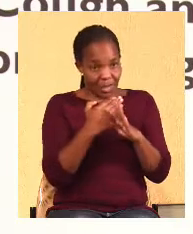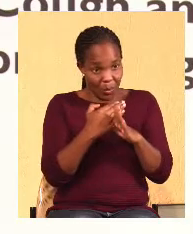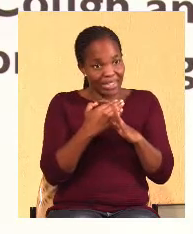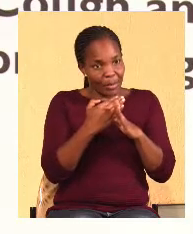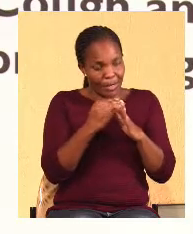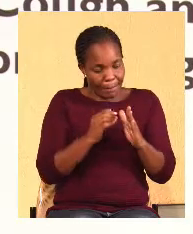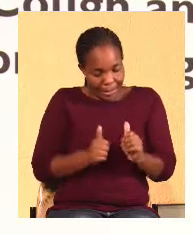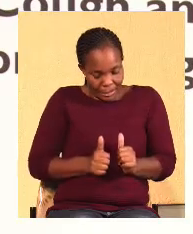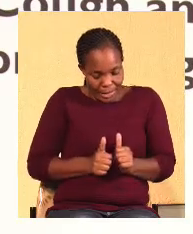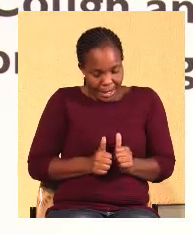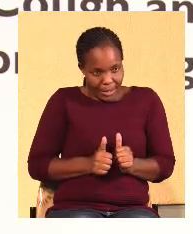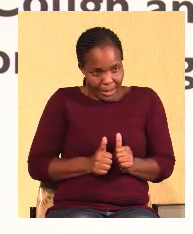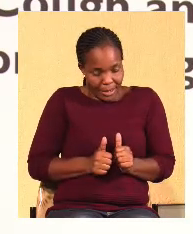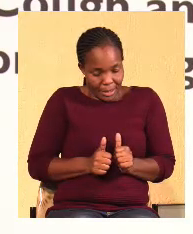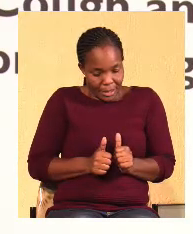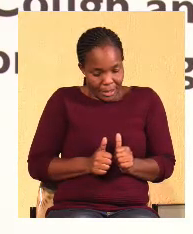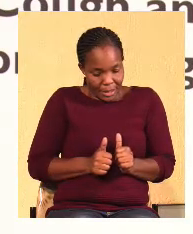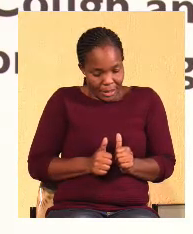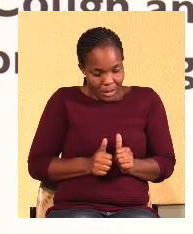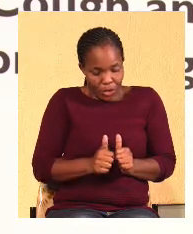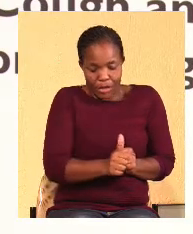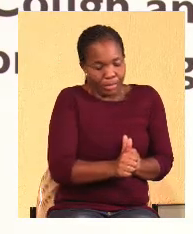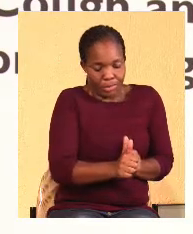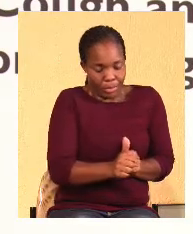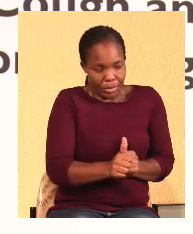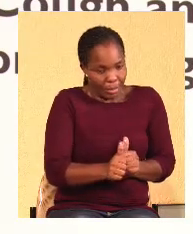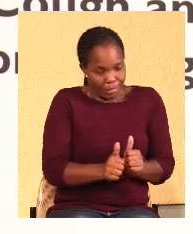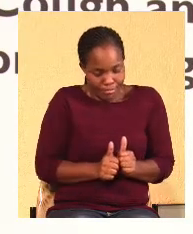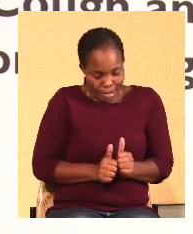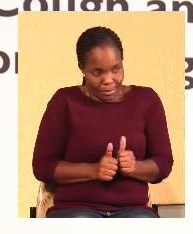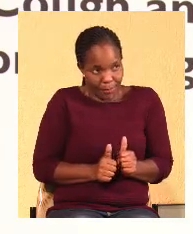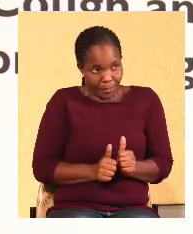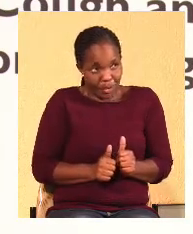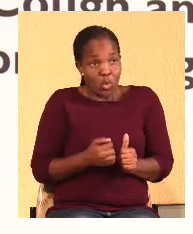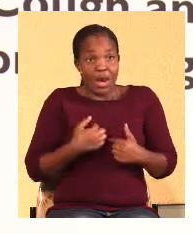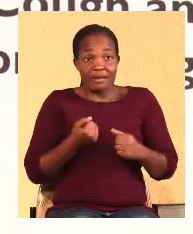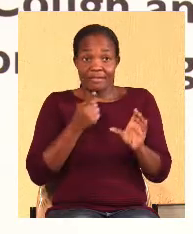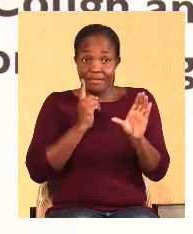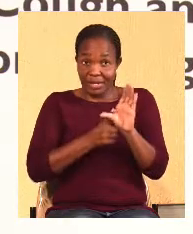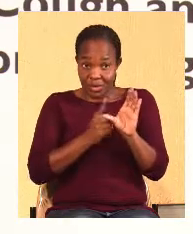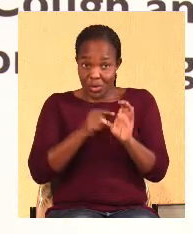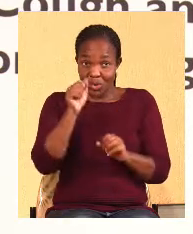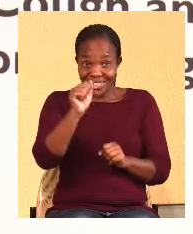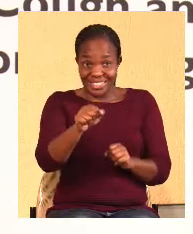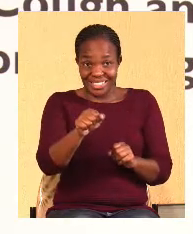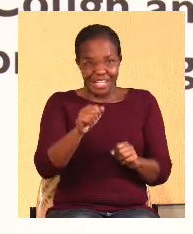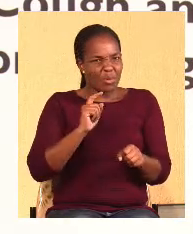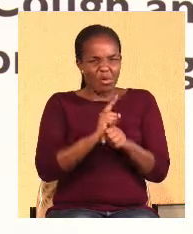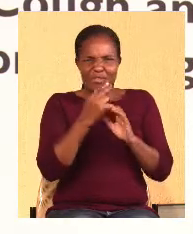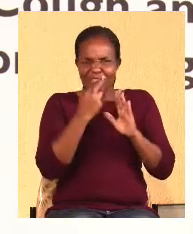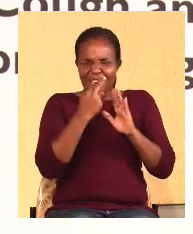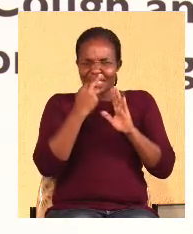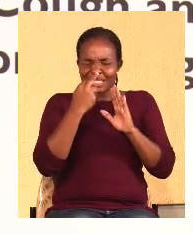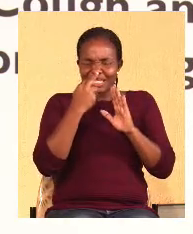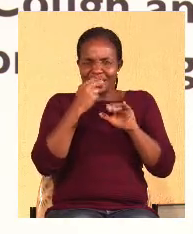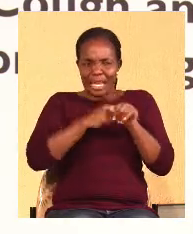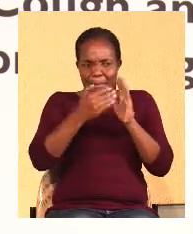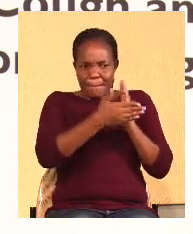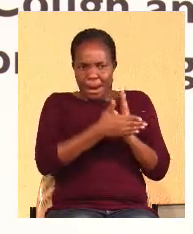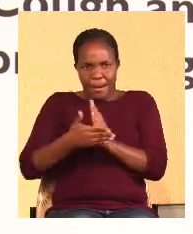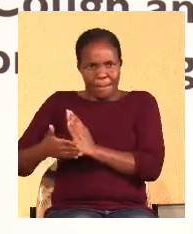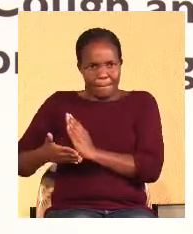because in the first set of regulations, we had alcohol, for example, and it wasn't too clearly defined. And